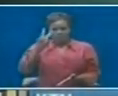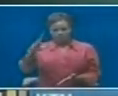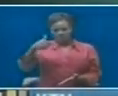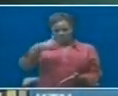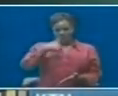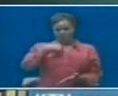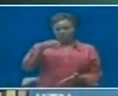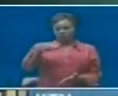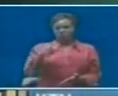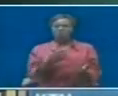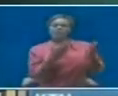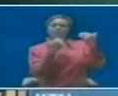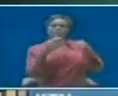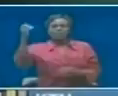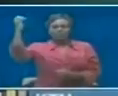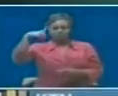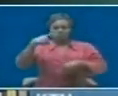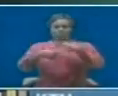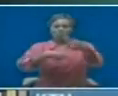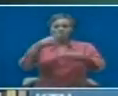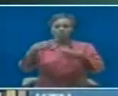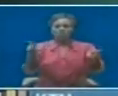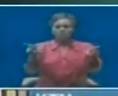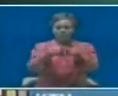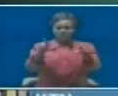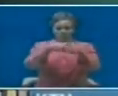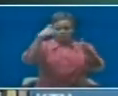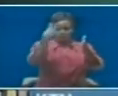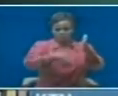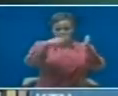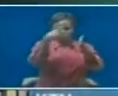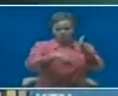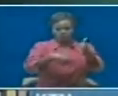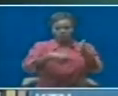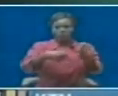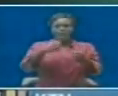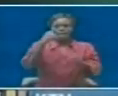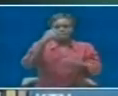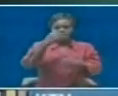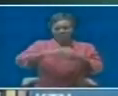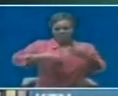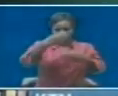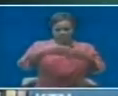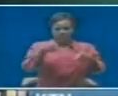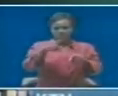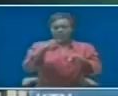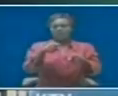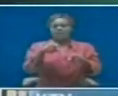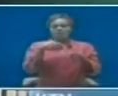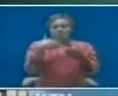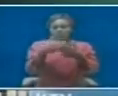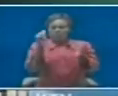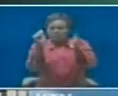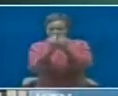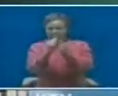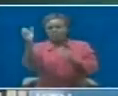expect the energy sector to still be a key driver in terms of the costs going forward for manufacturers as well as consumers, and that is taking up to about